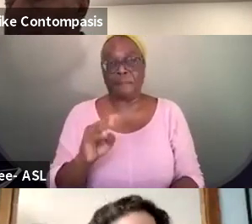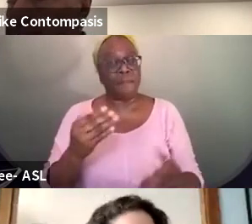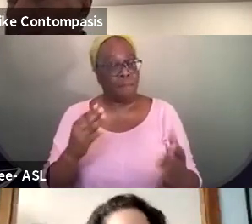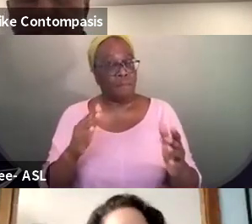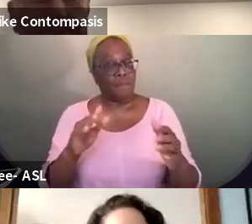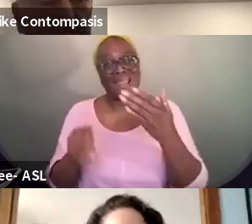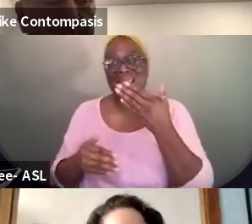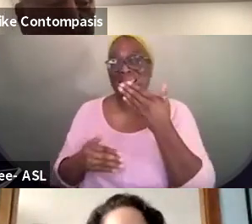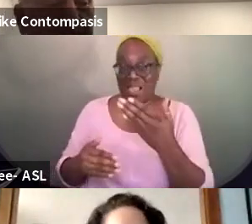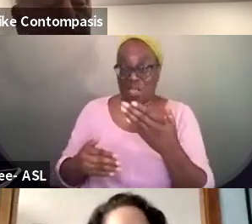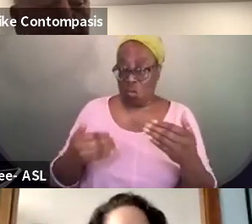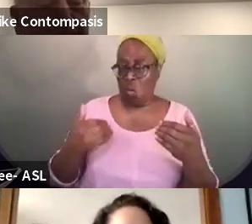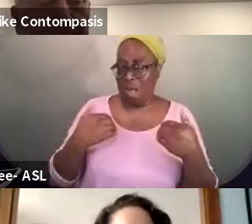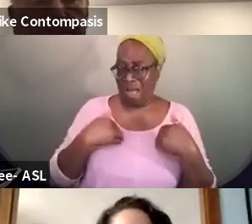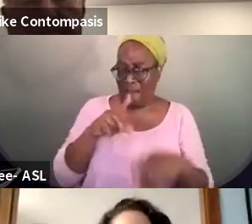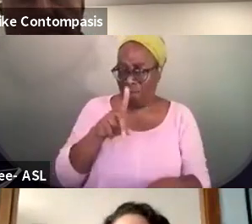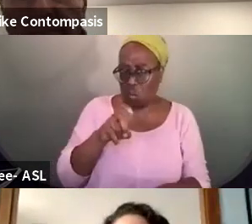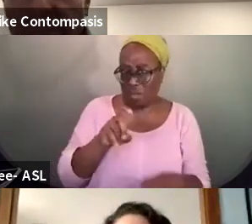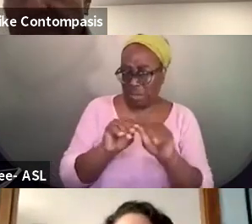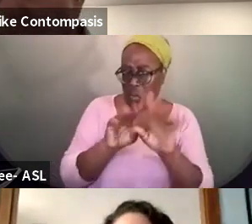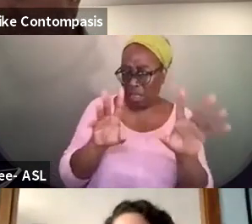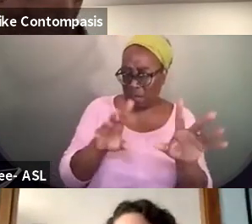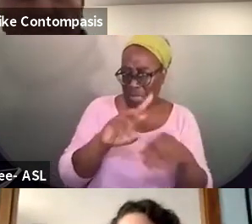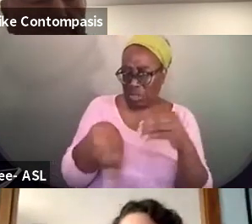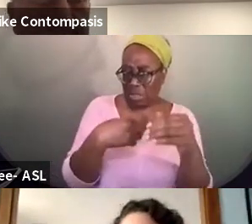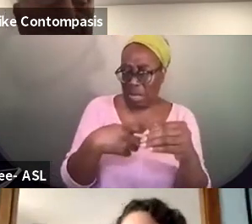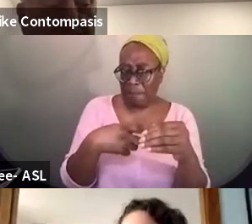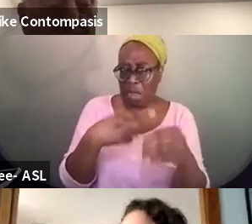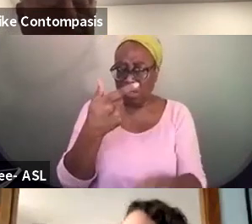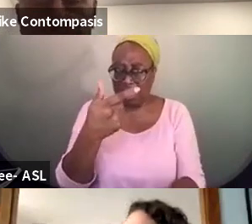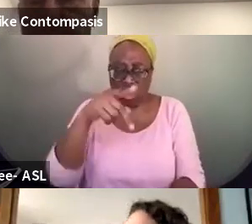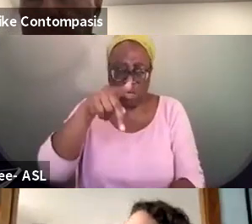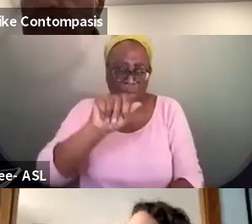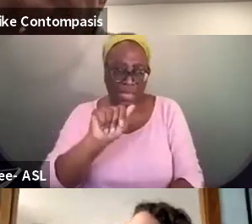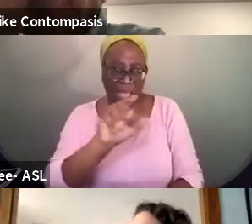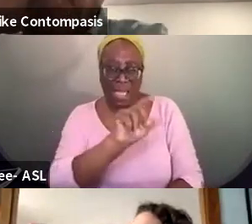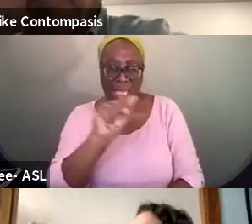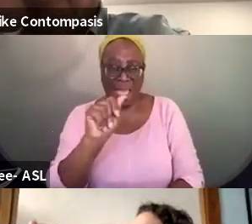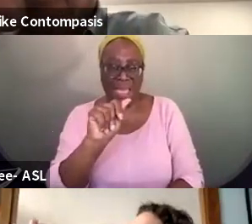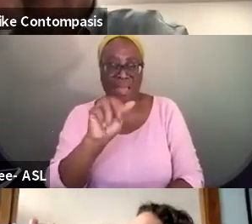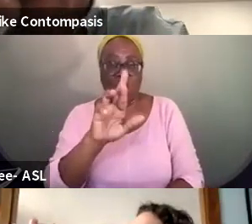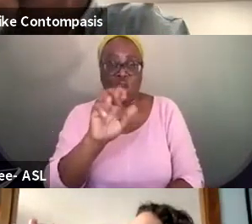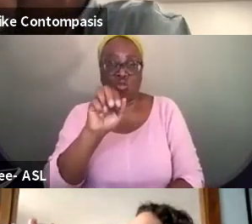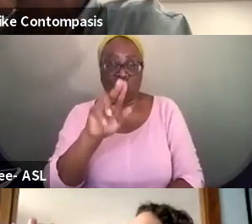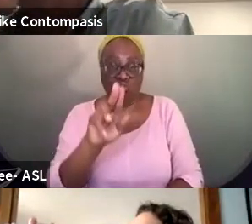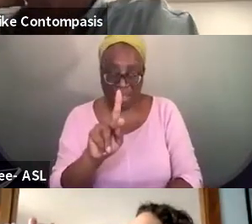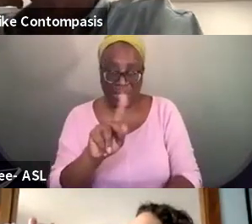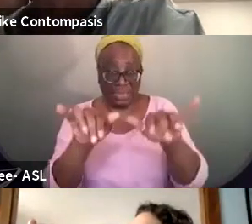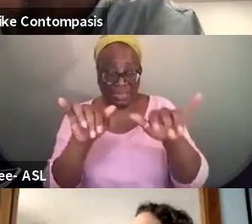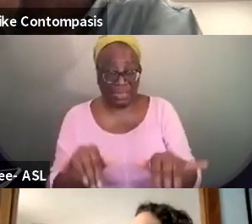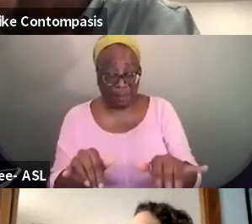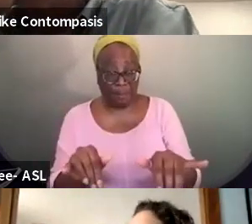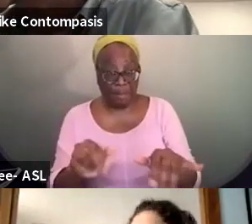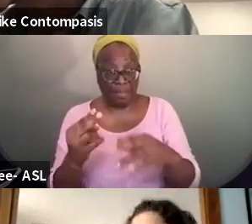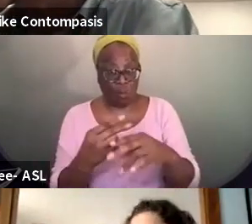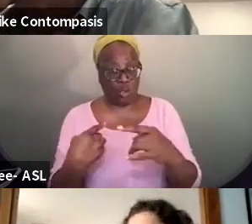question of clarification with regards to the GPA and rank system we used this past year in the